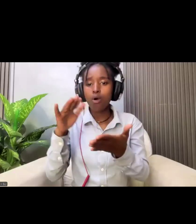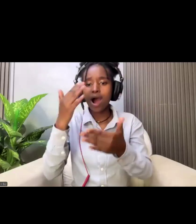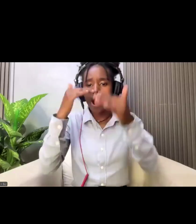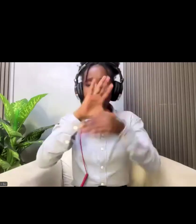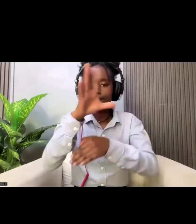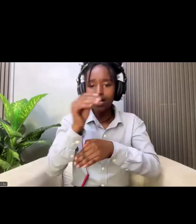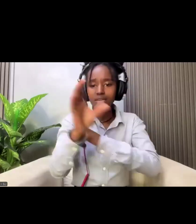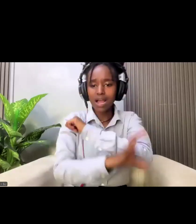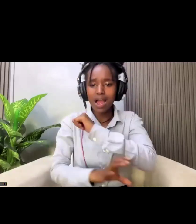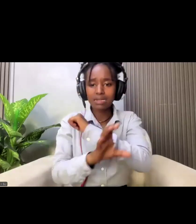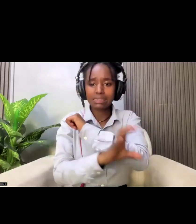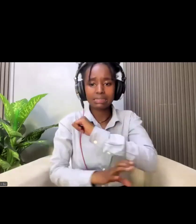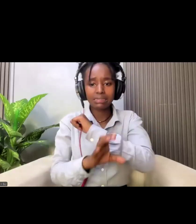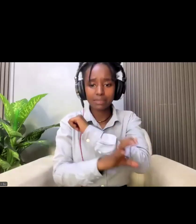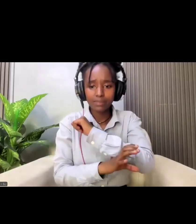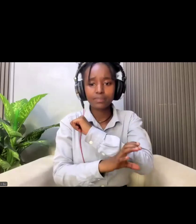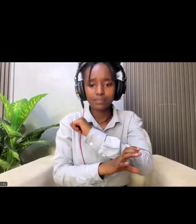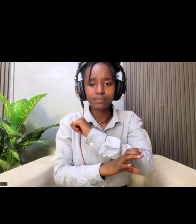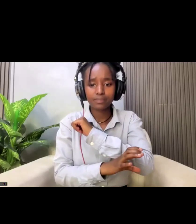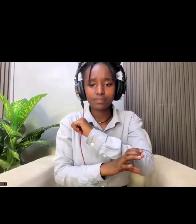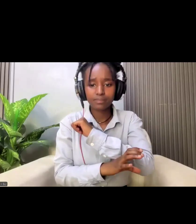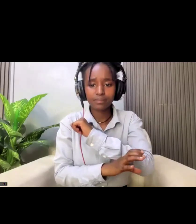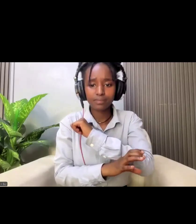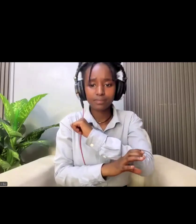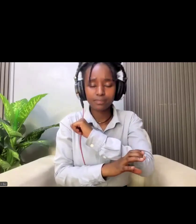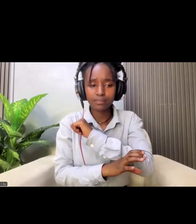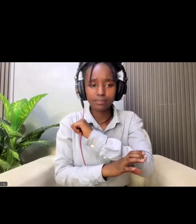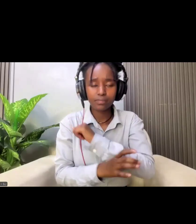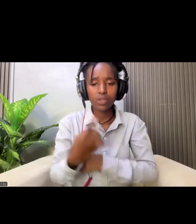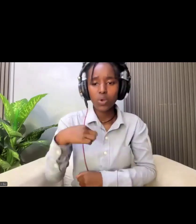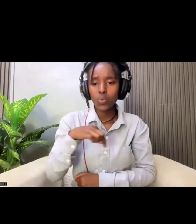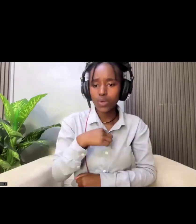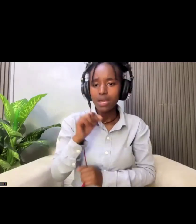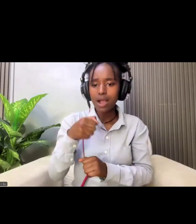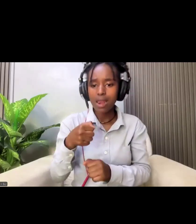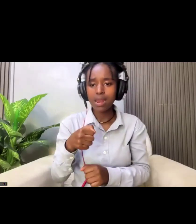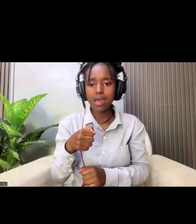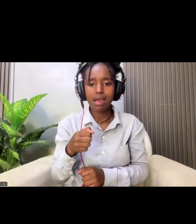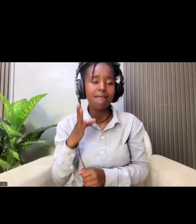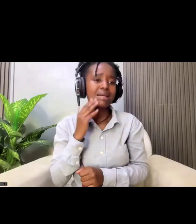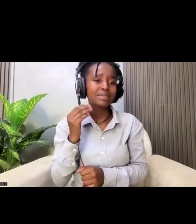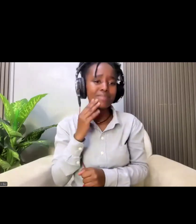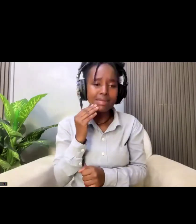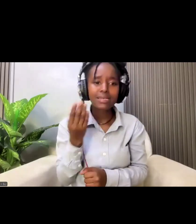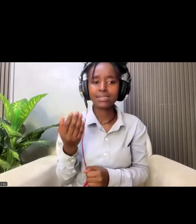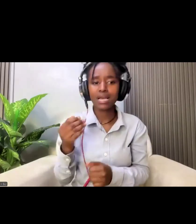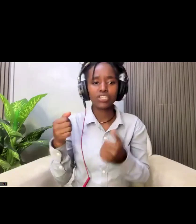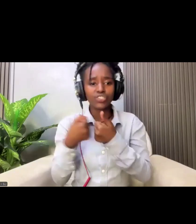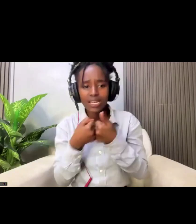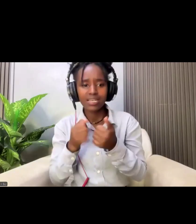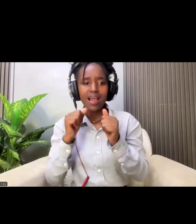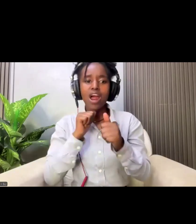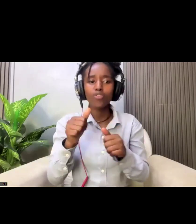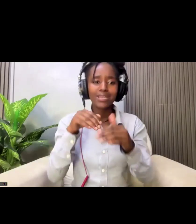we are among the poorest countries where a person in a rural area cannot have access to internet. But